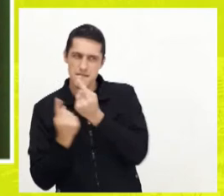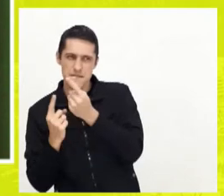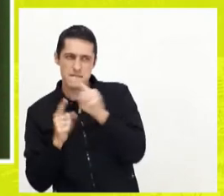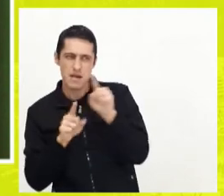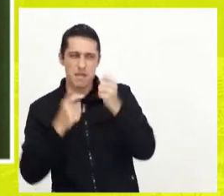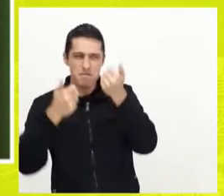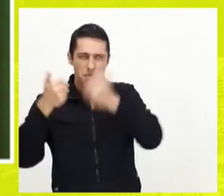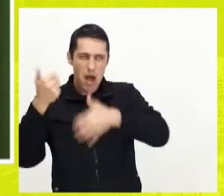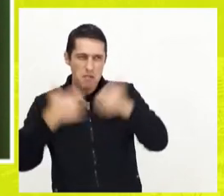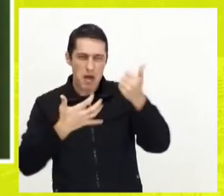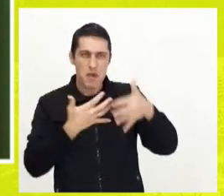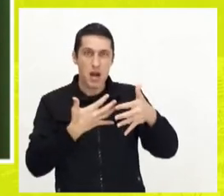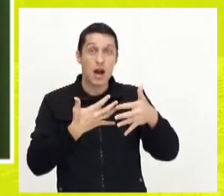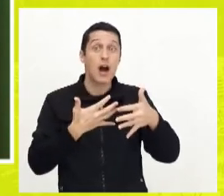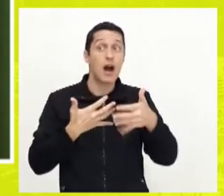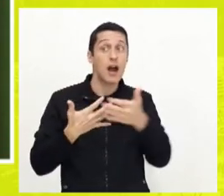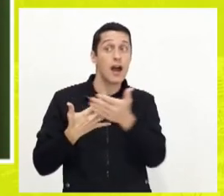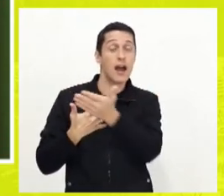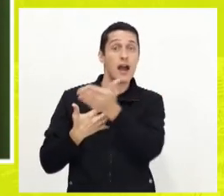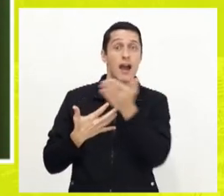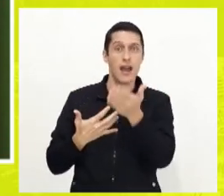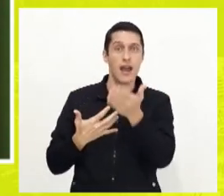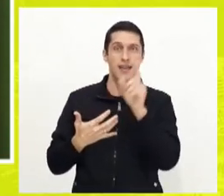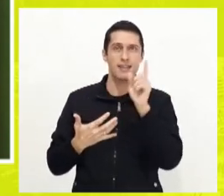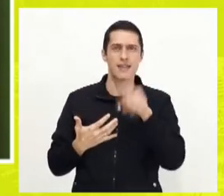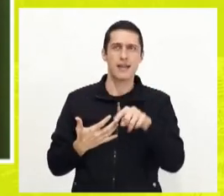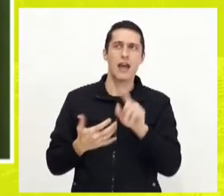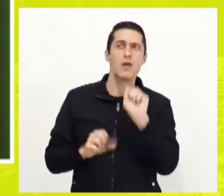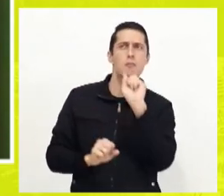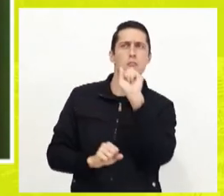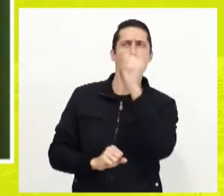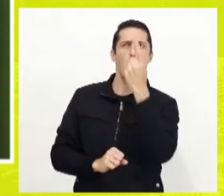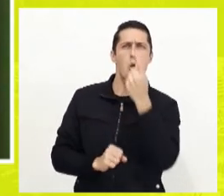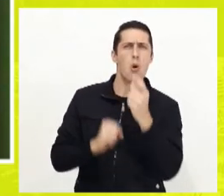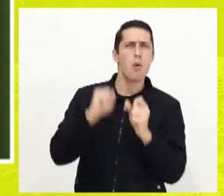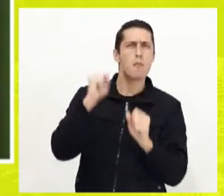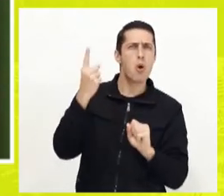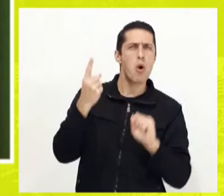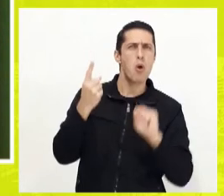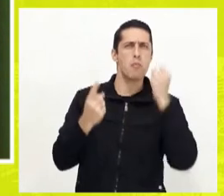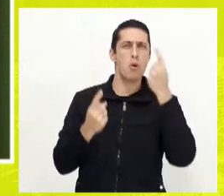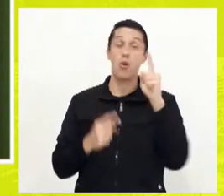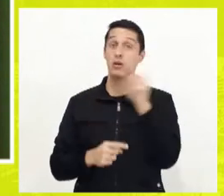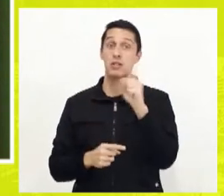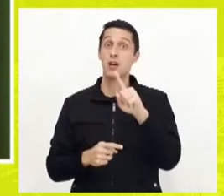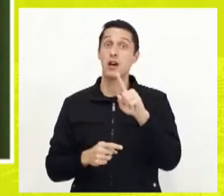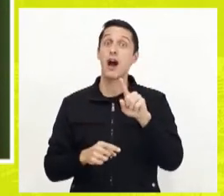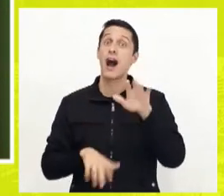isolated pieces but many times we